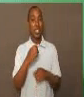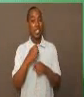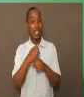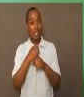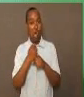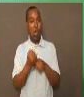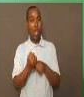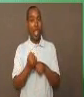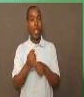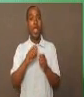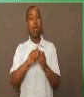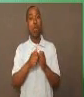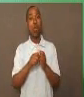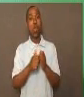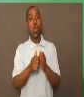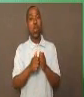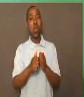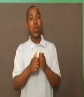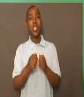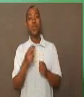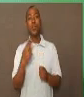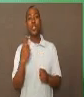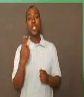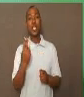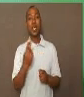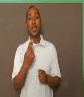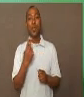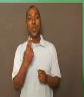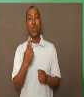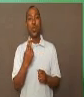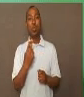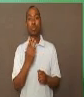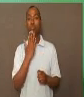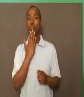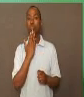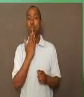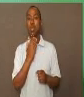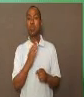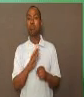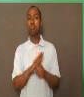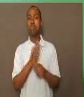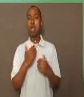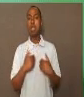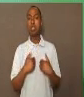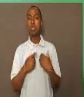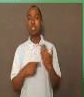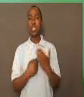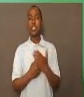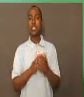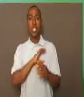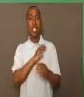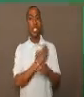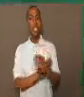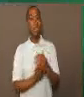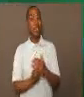and maize, can be used for their sugar-rich products to produce an energy